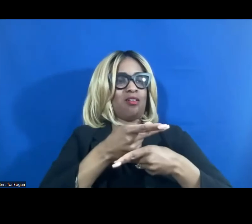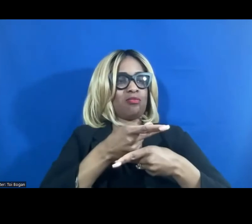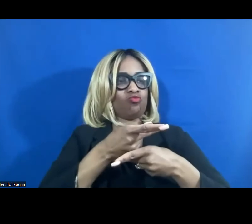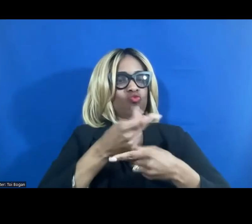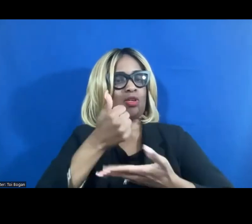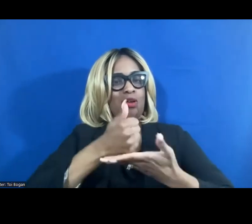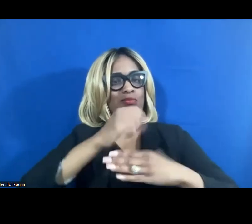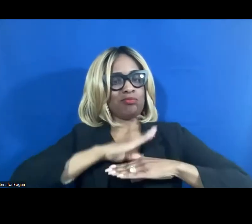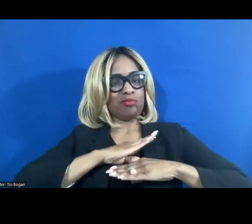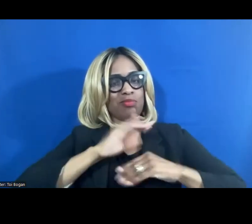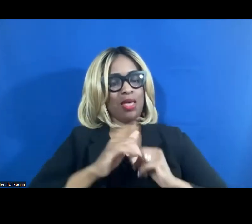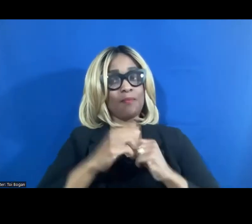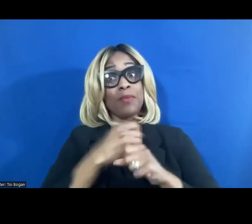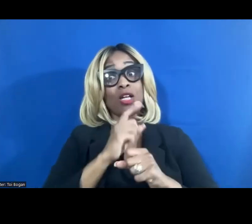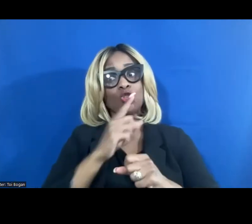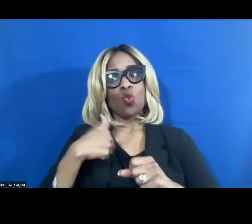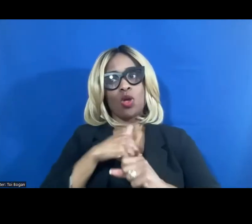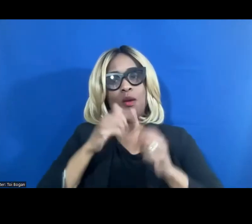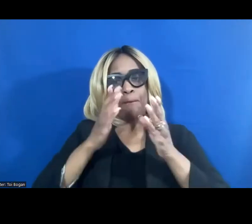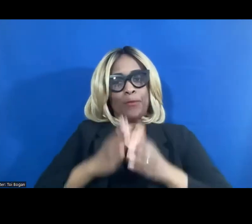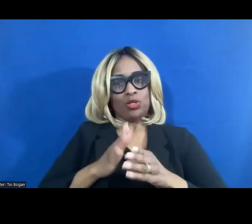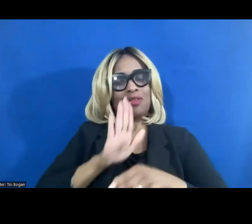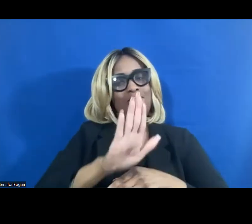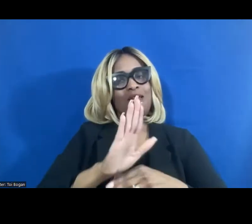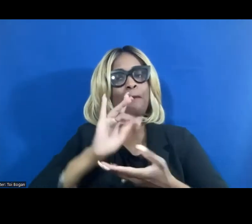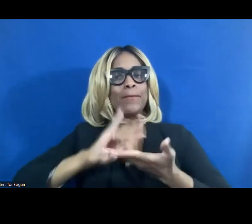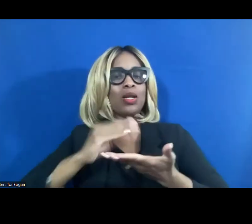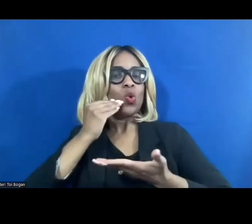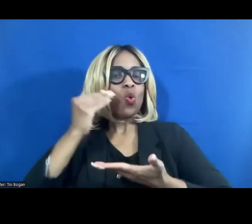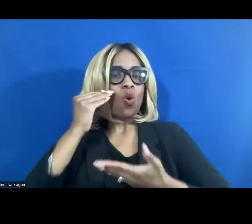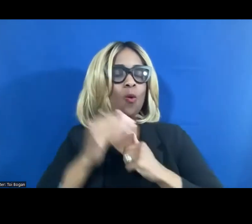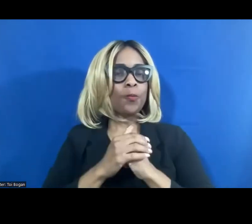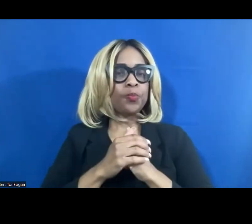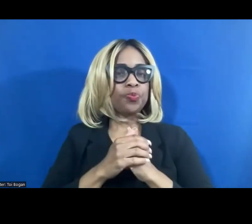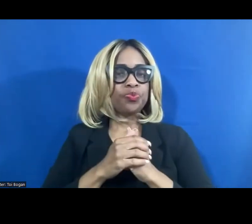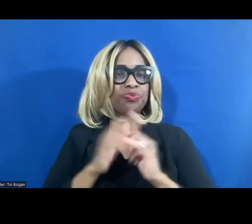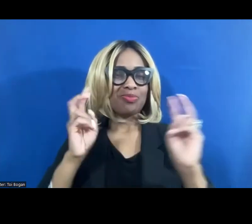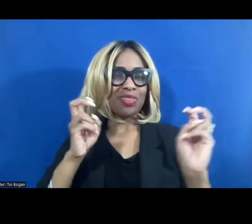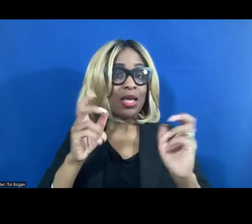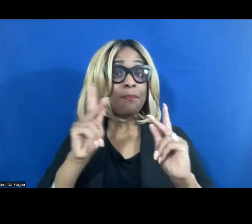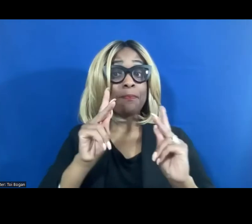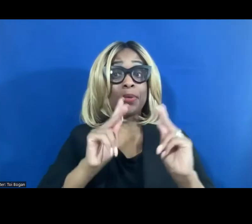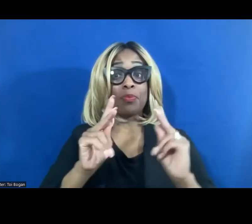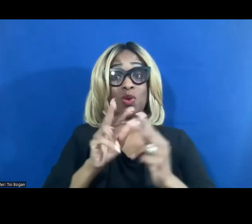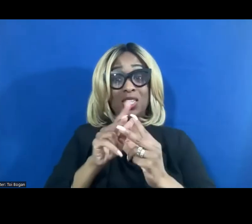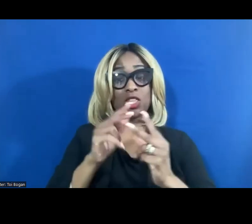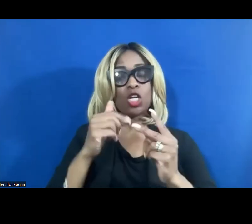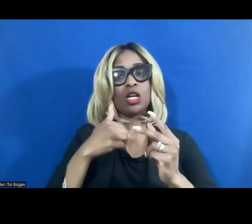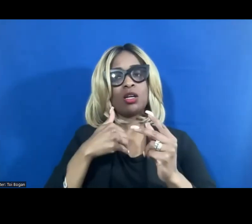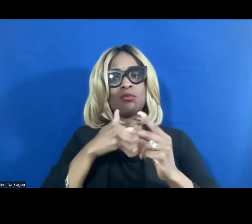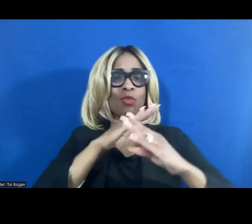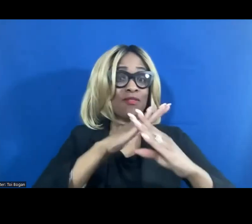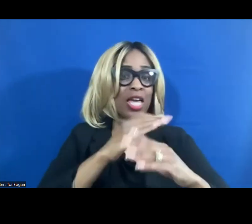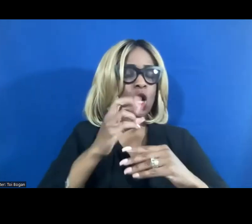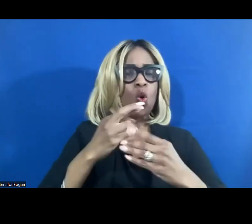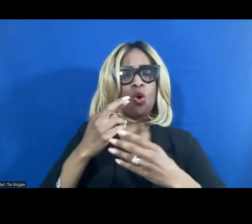that we are that person's medical home, and that folks have a way to either screen and prevent for something, or